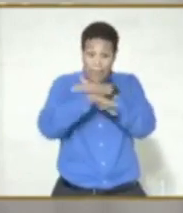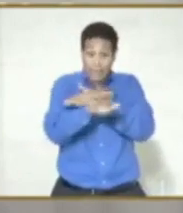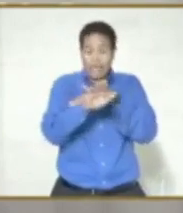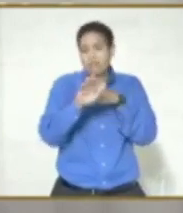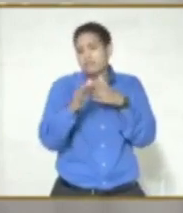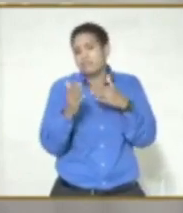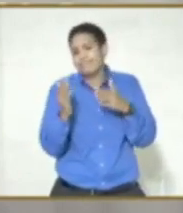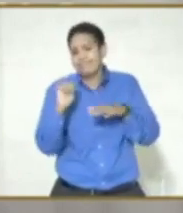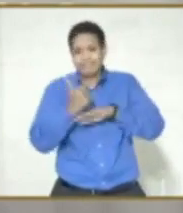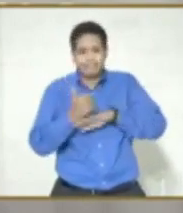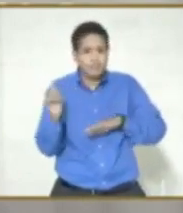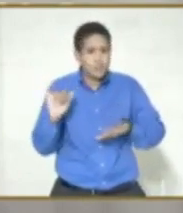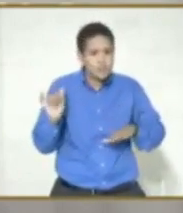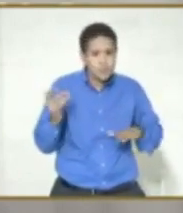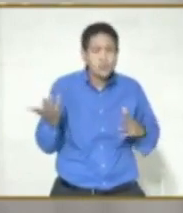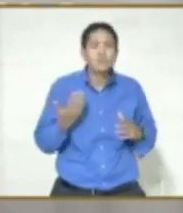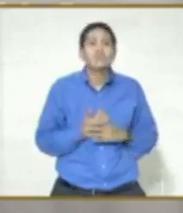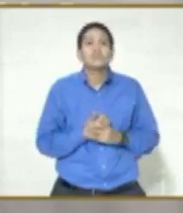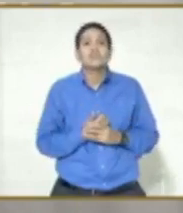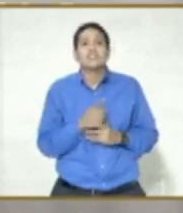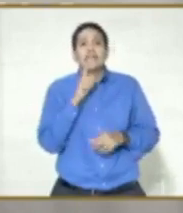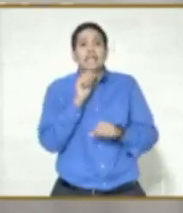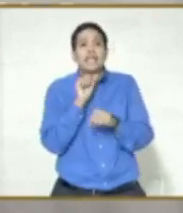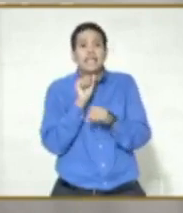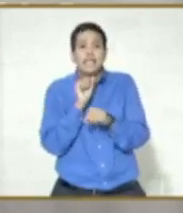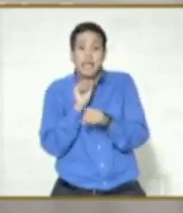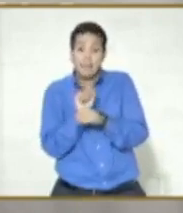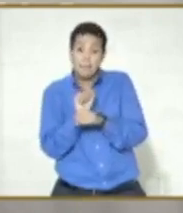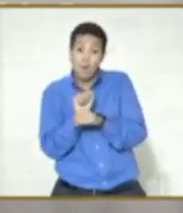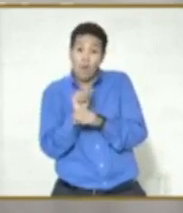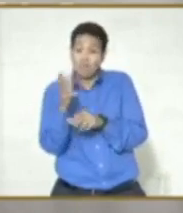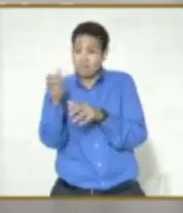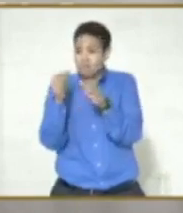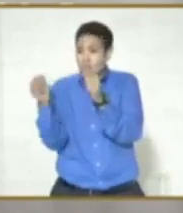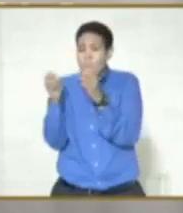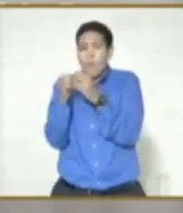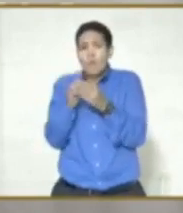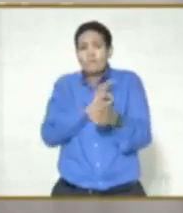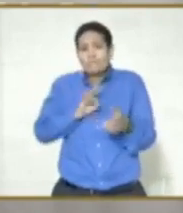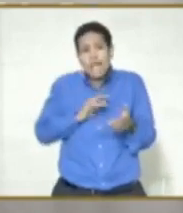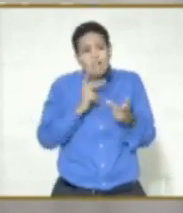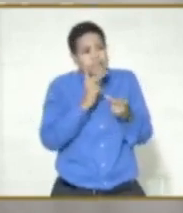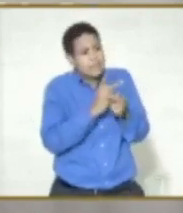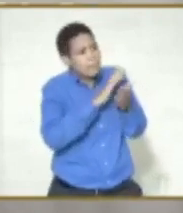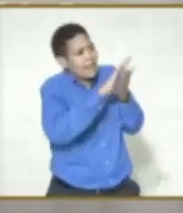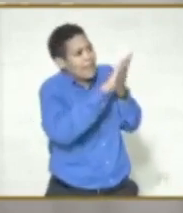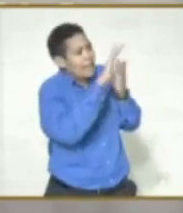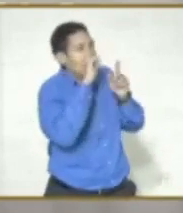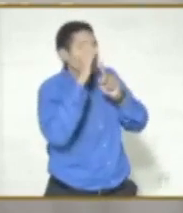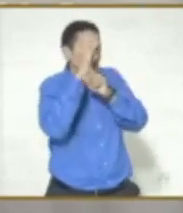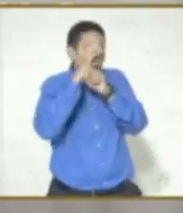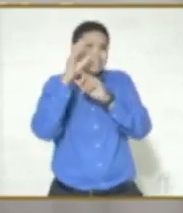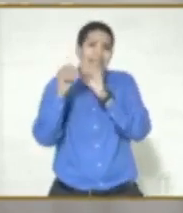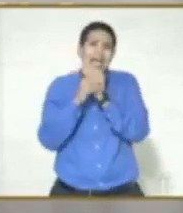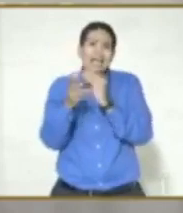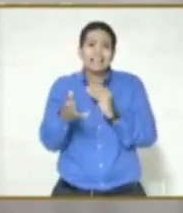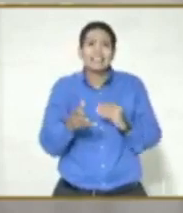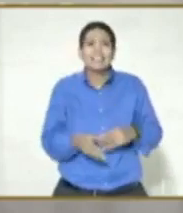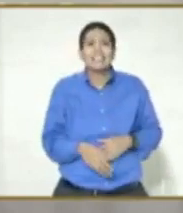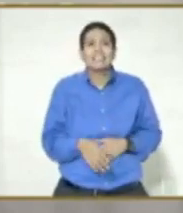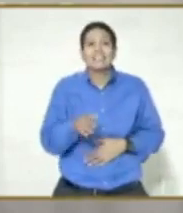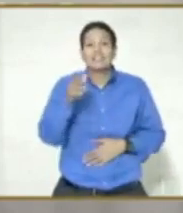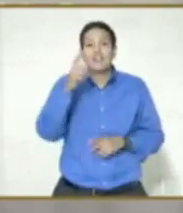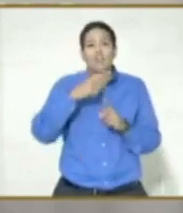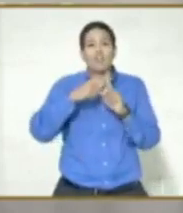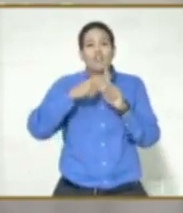infirmaries has been established. The employment of additional staff for cleaning and screening is also in place, and infrared